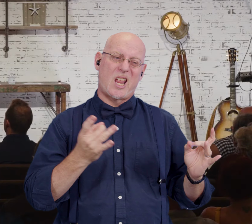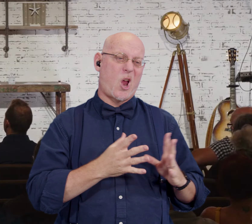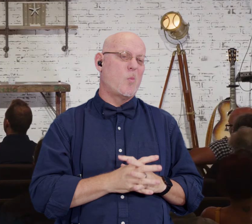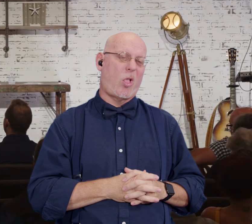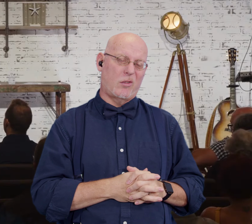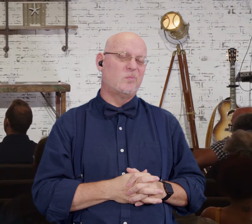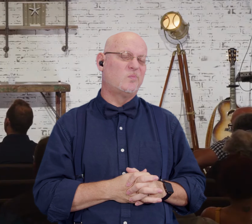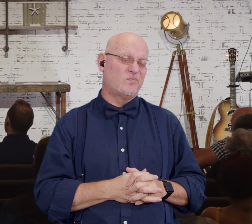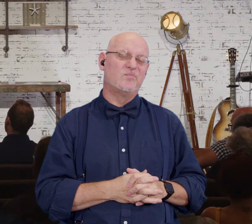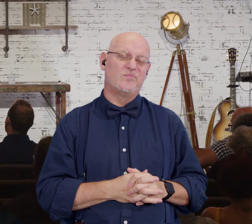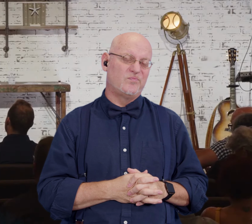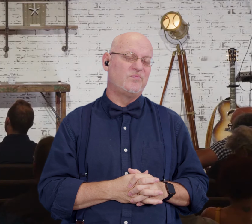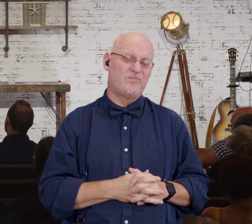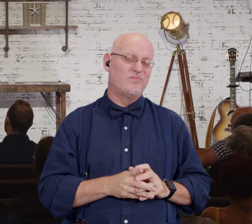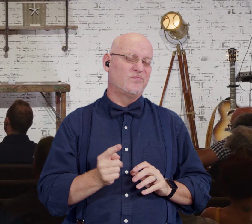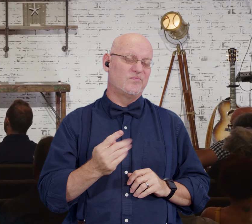though.